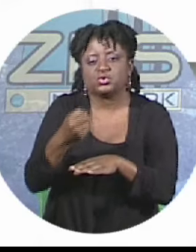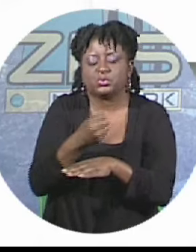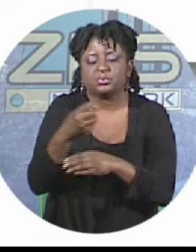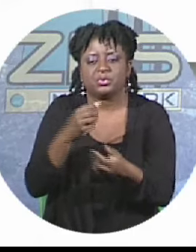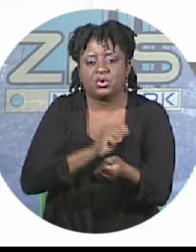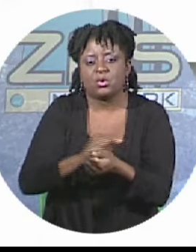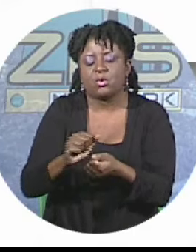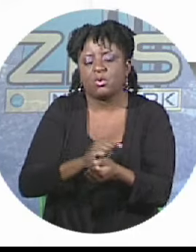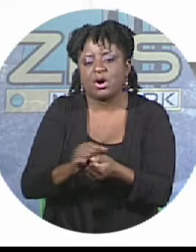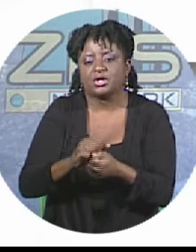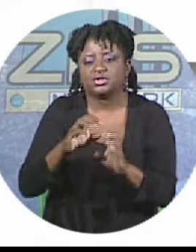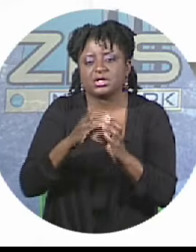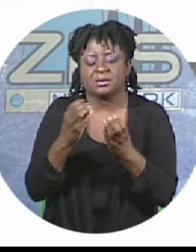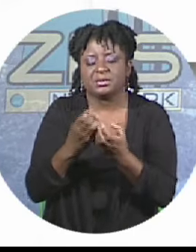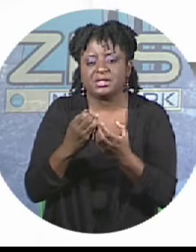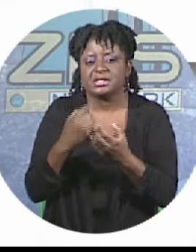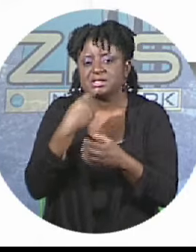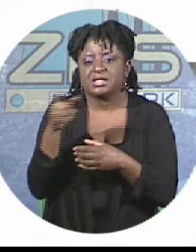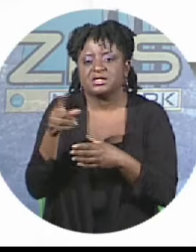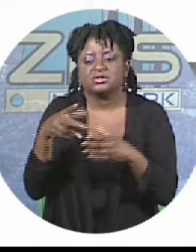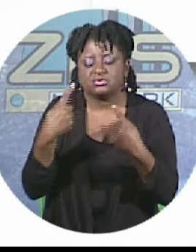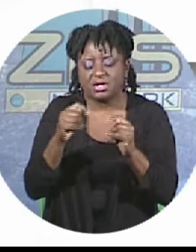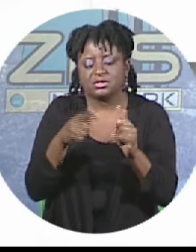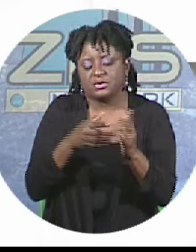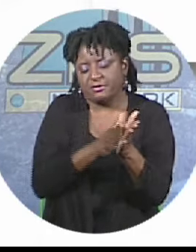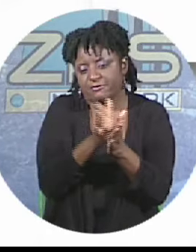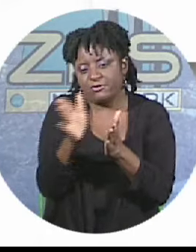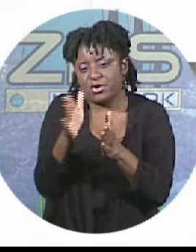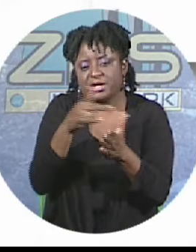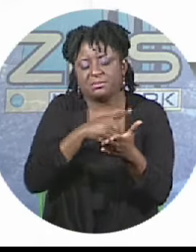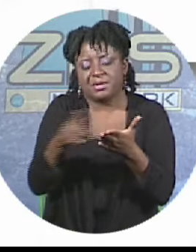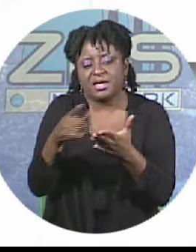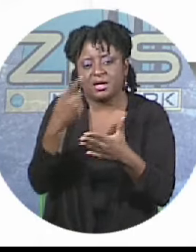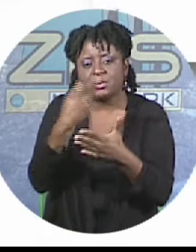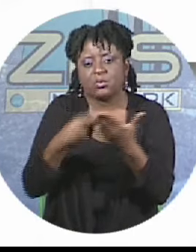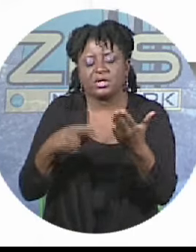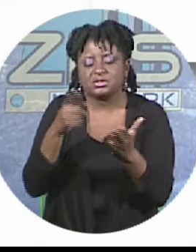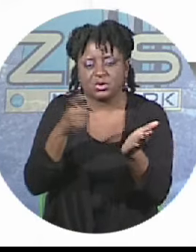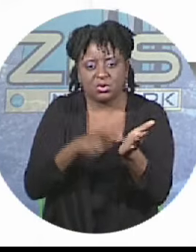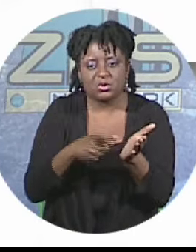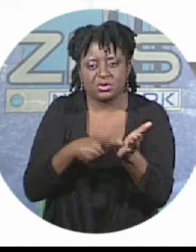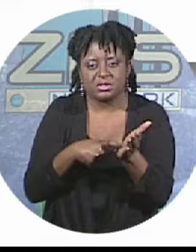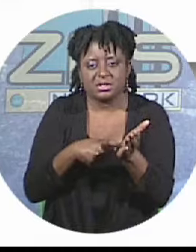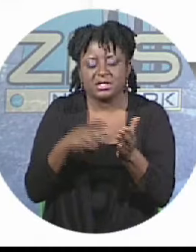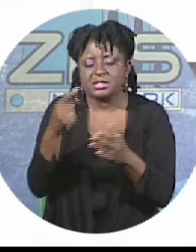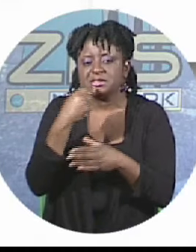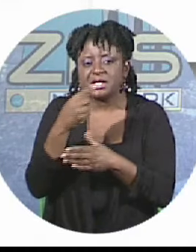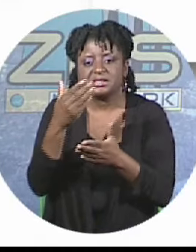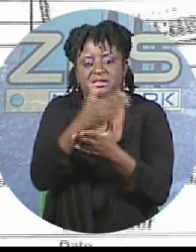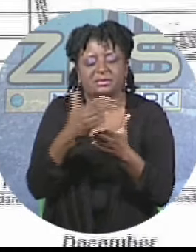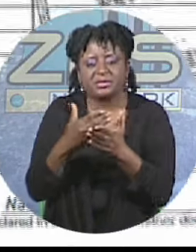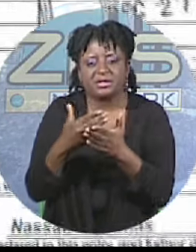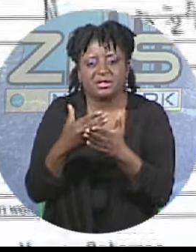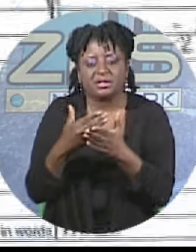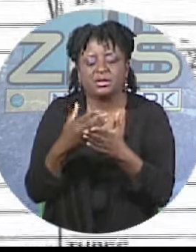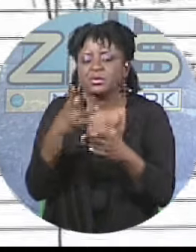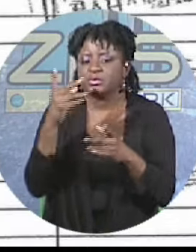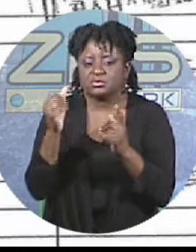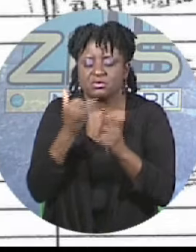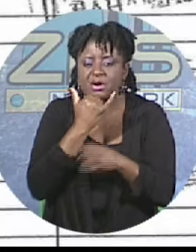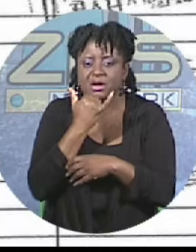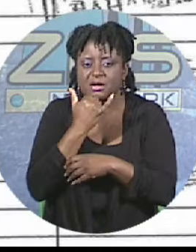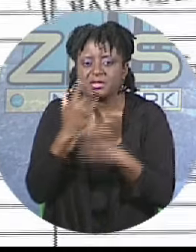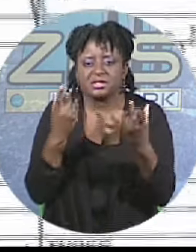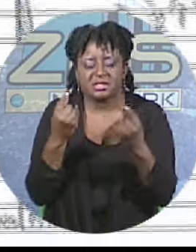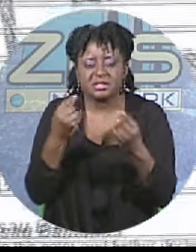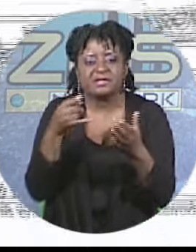to avoid paying what was owed. He also noted that Customs sensed that something was wrong and an investigation was carried out. As a result of